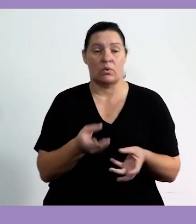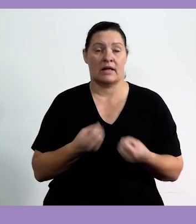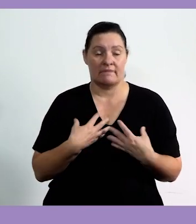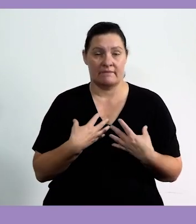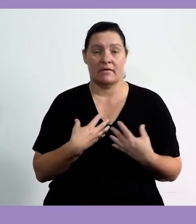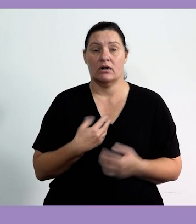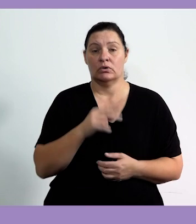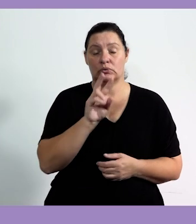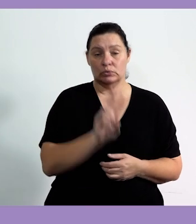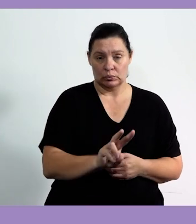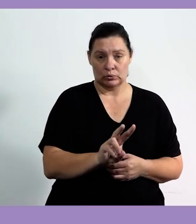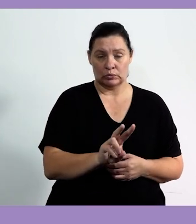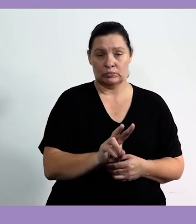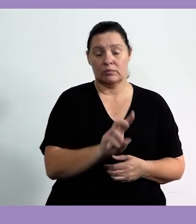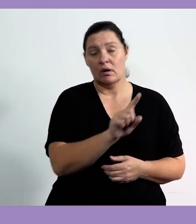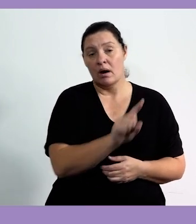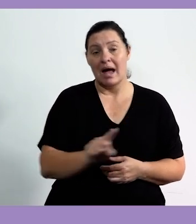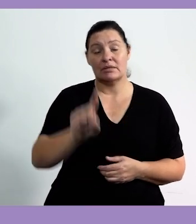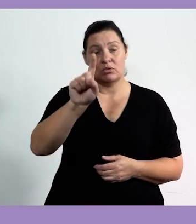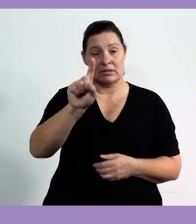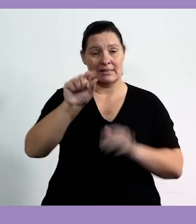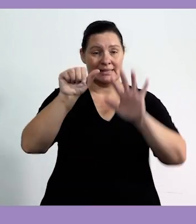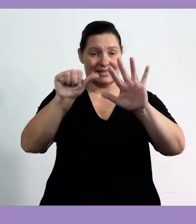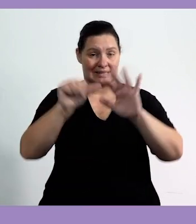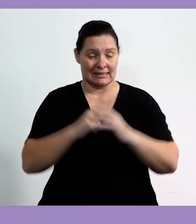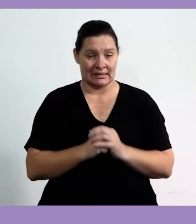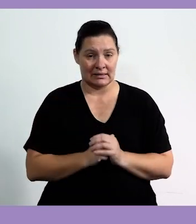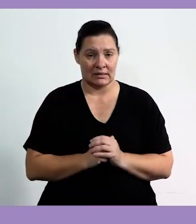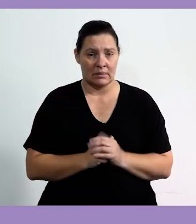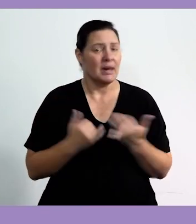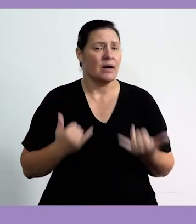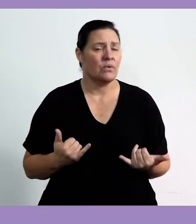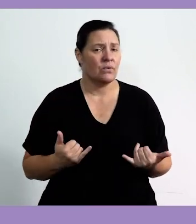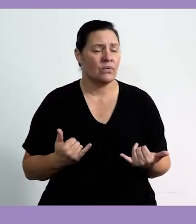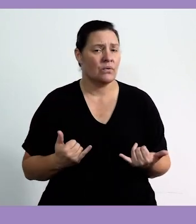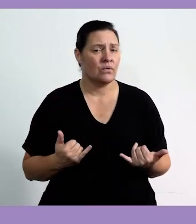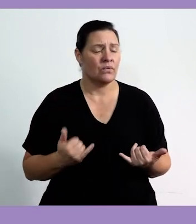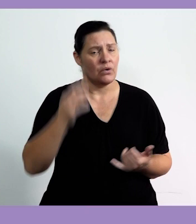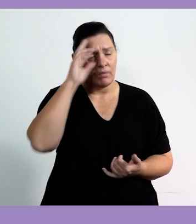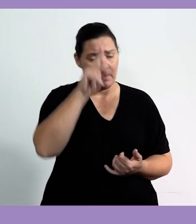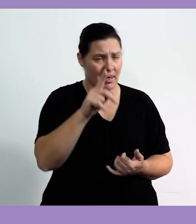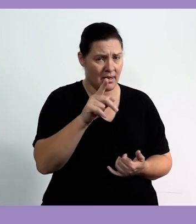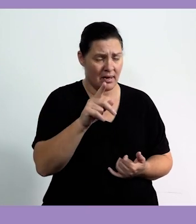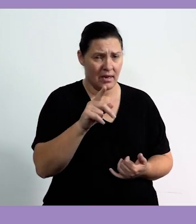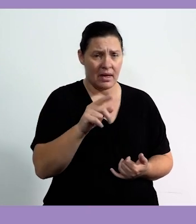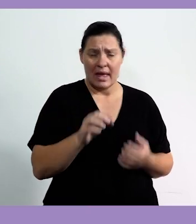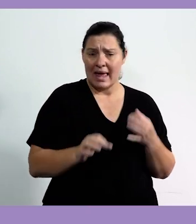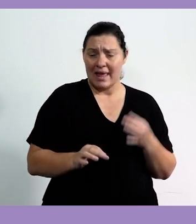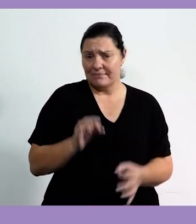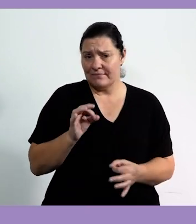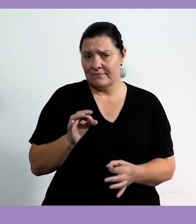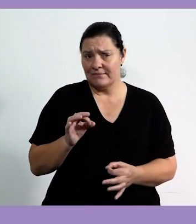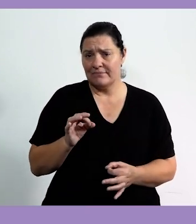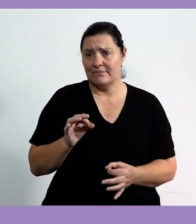is going to give us an answer of 2 to the exponent 6. But now, remember, if we are